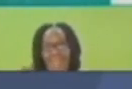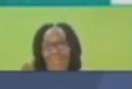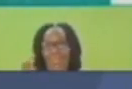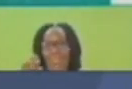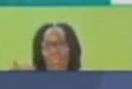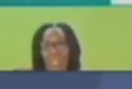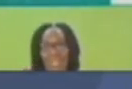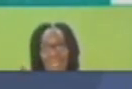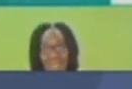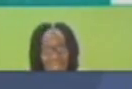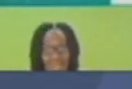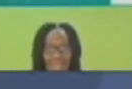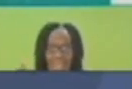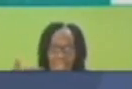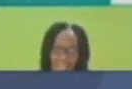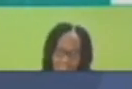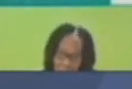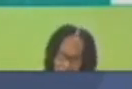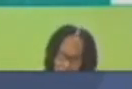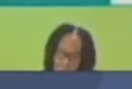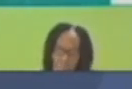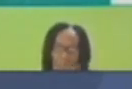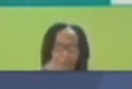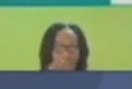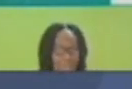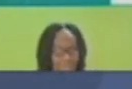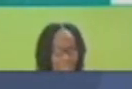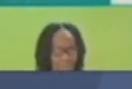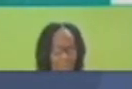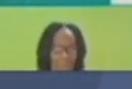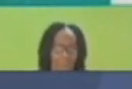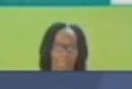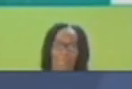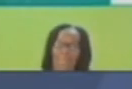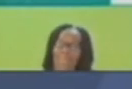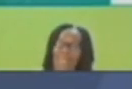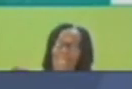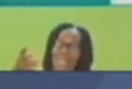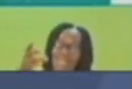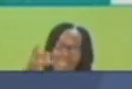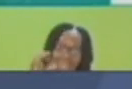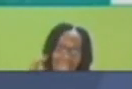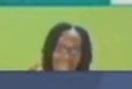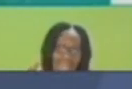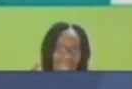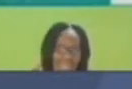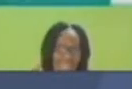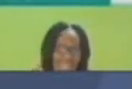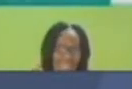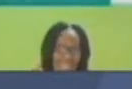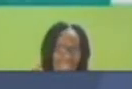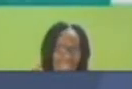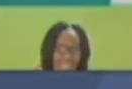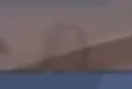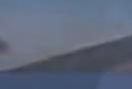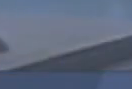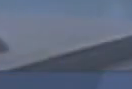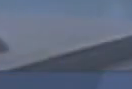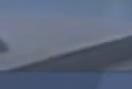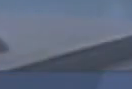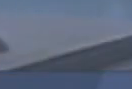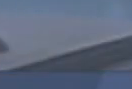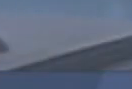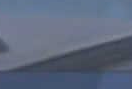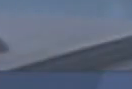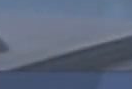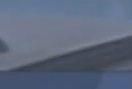of the modeled outbreak. That's 983 fewer cases than the scenario that we're planning.